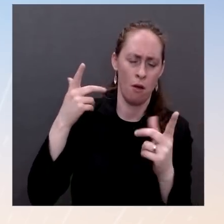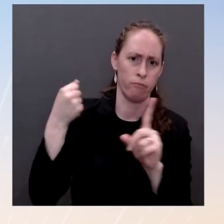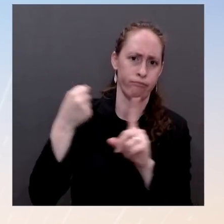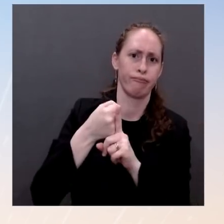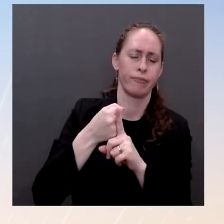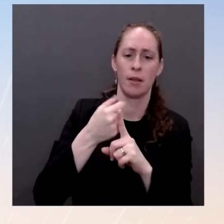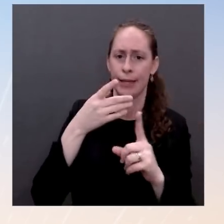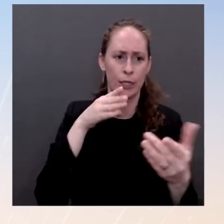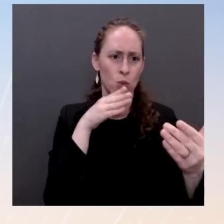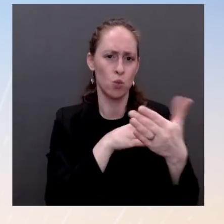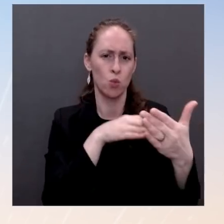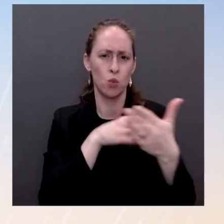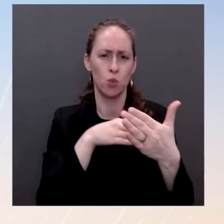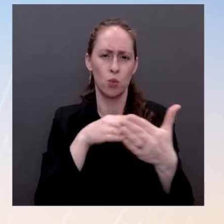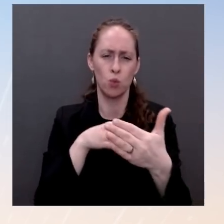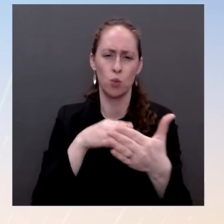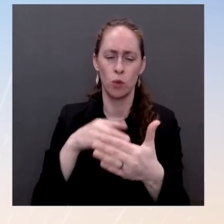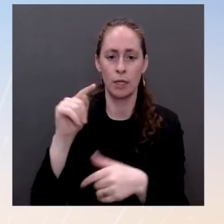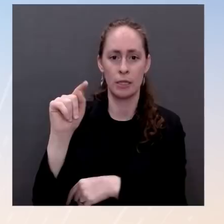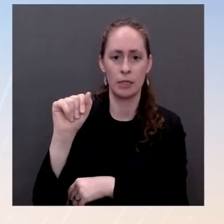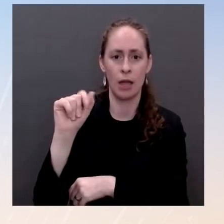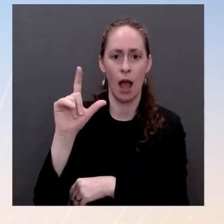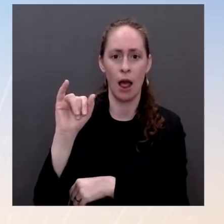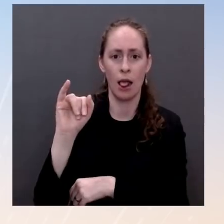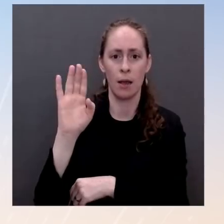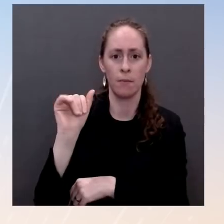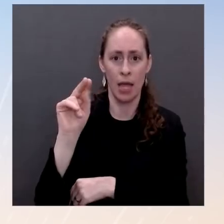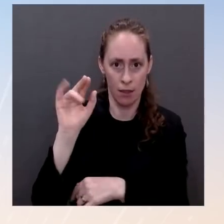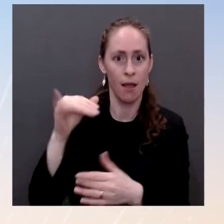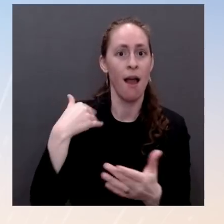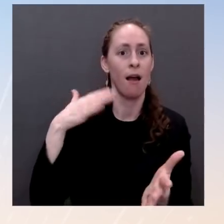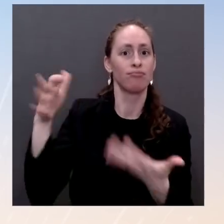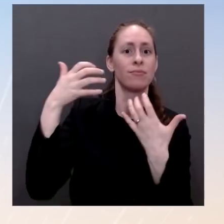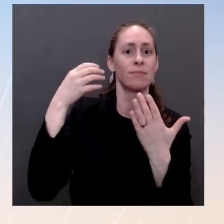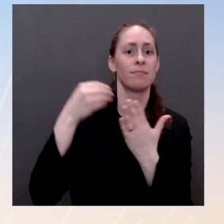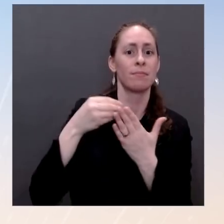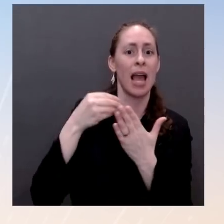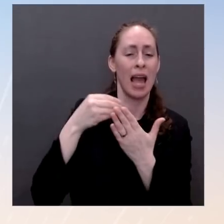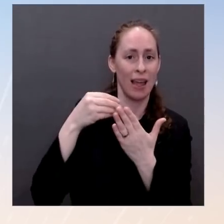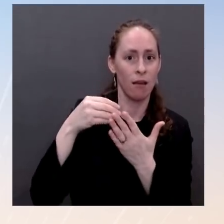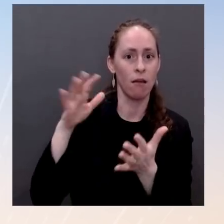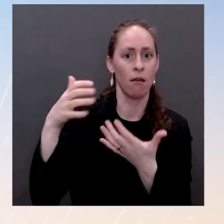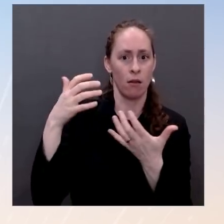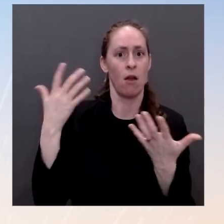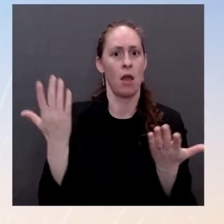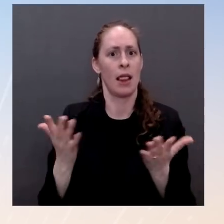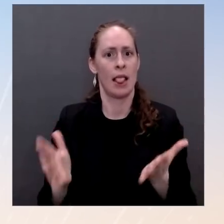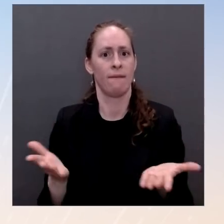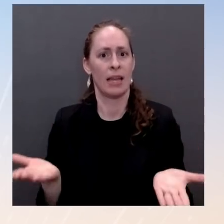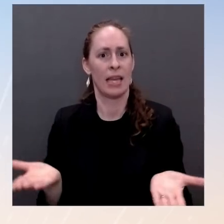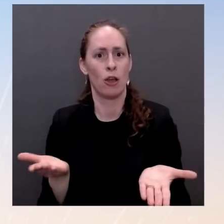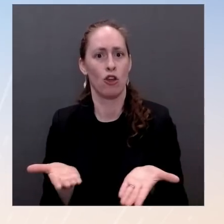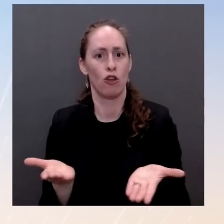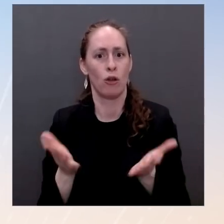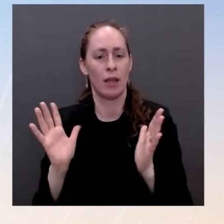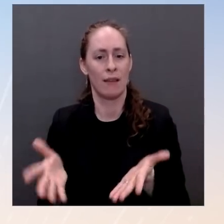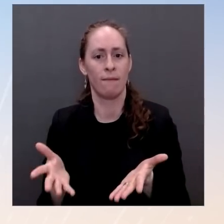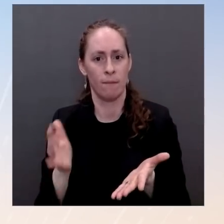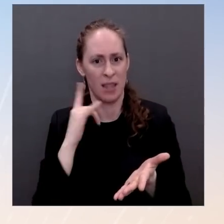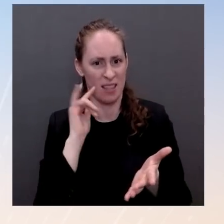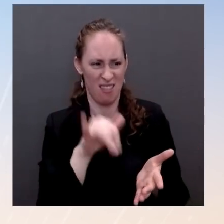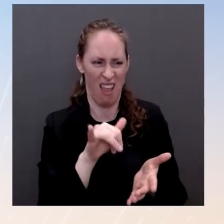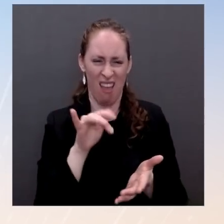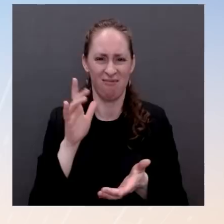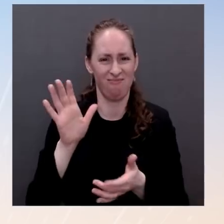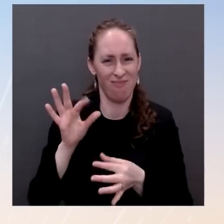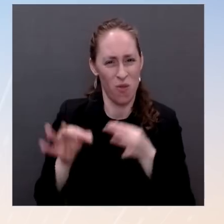are subject to the ongoing litigation. But what I think it's important for people to know and understand is he took this proactive step to sign the executive order in an effort